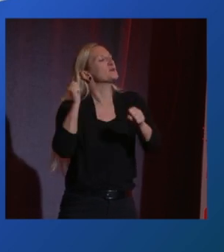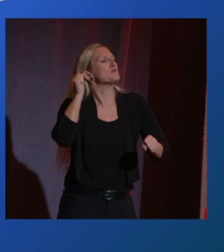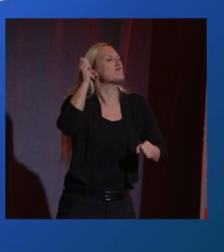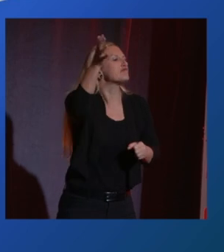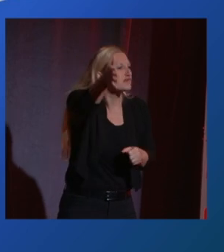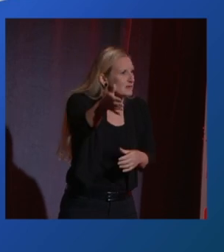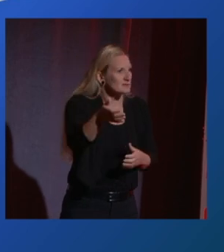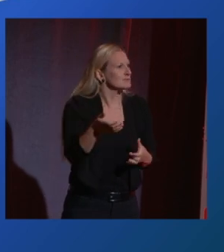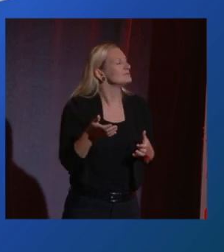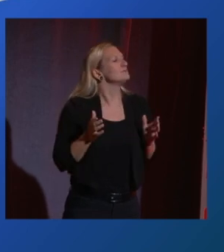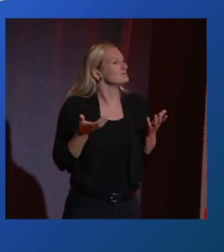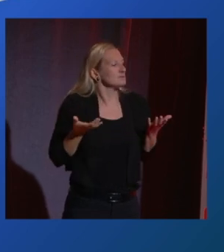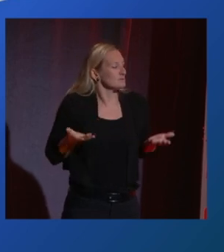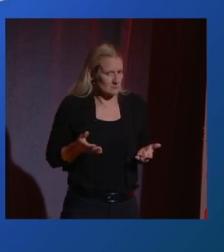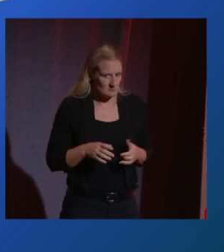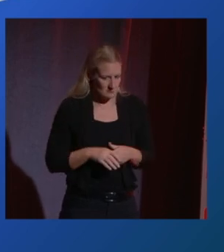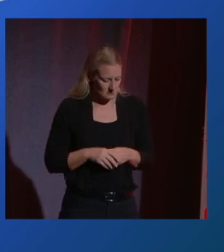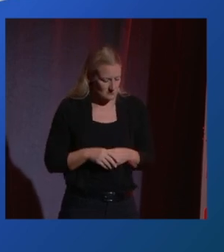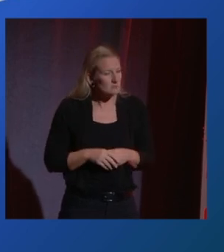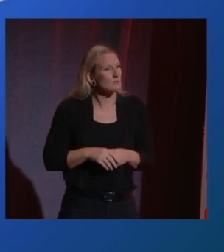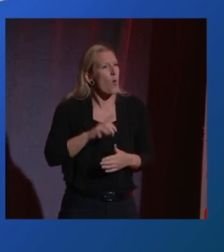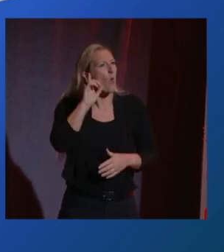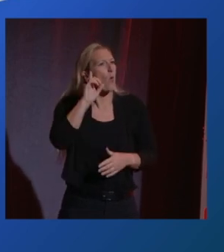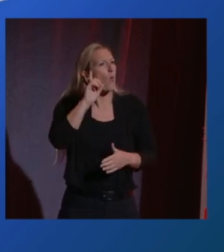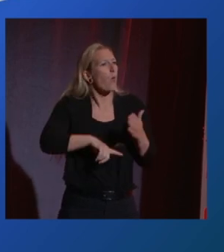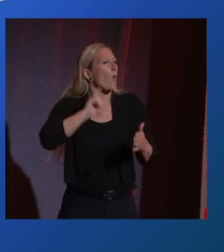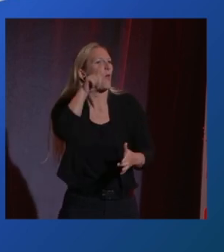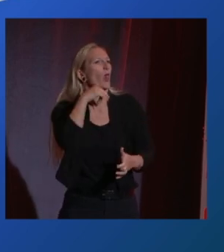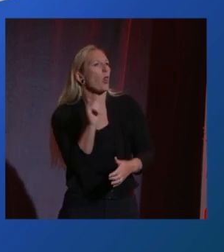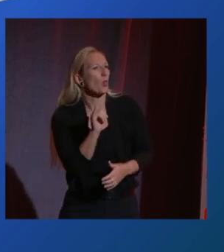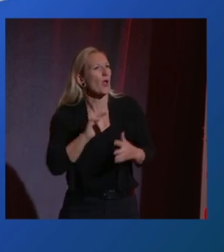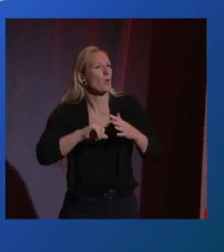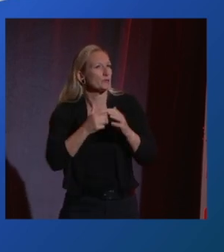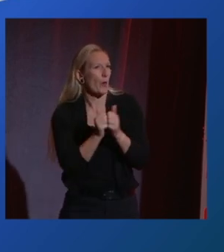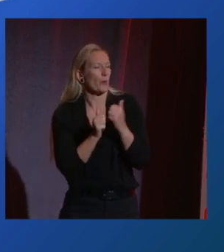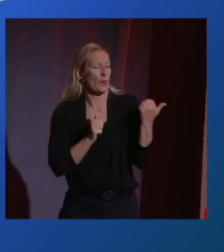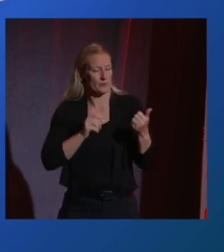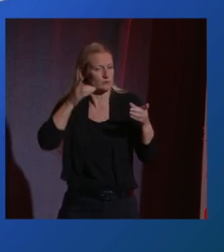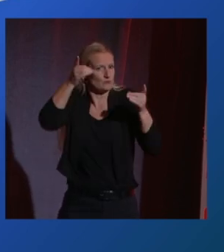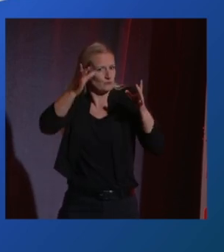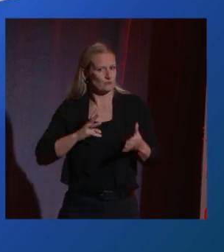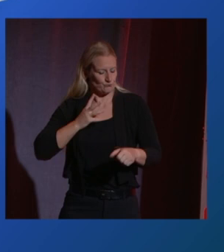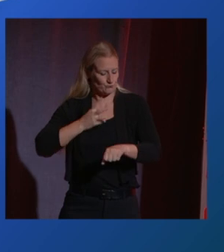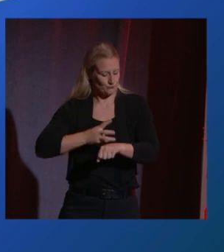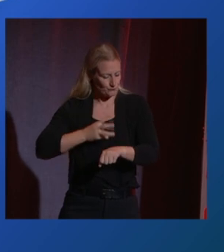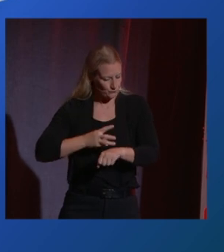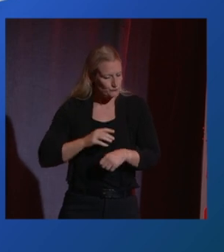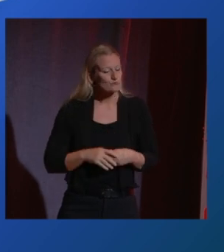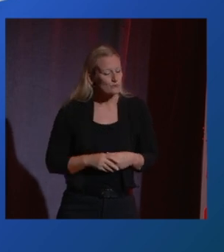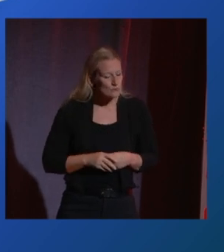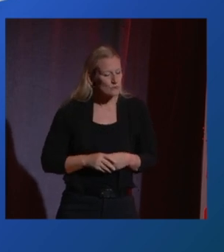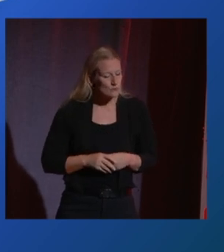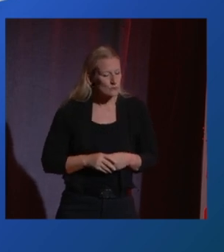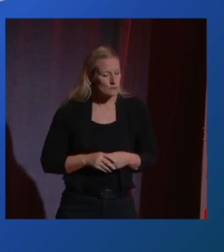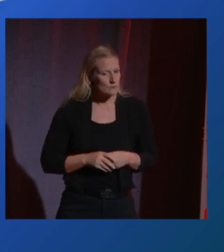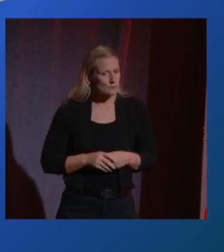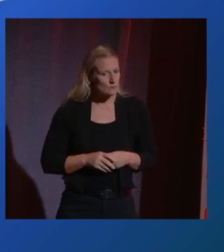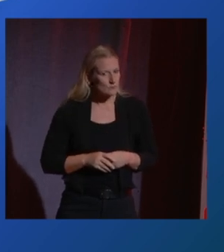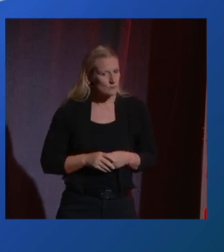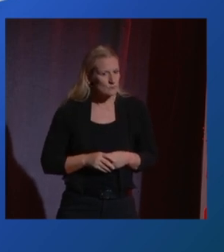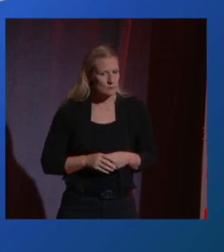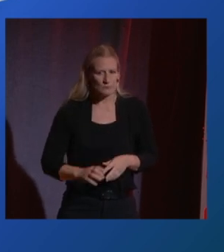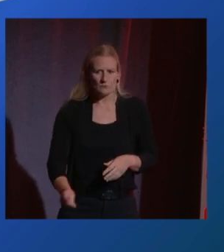you Admiral what will the future look like what will we be celebrating and at Z resolution 50 years from